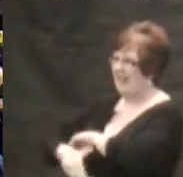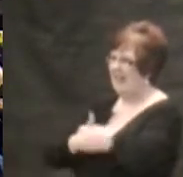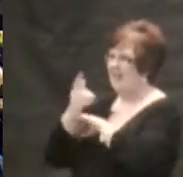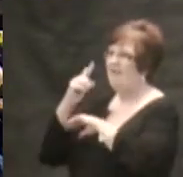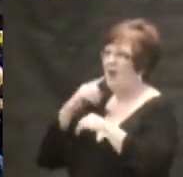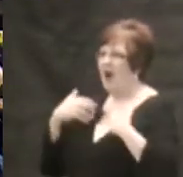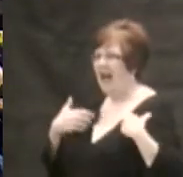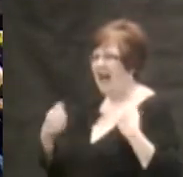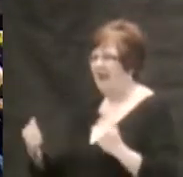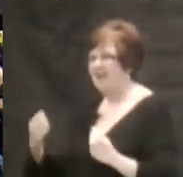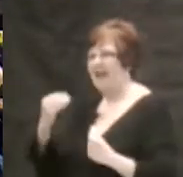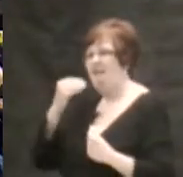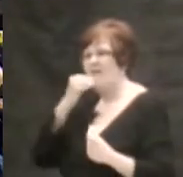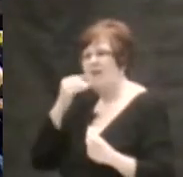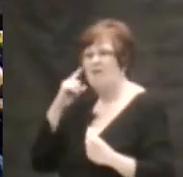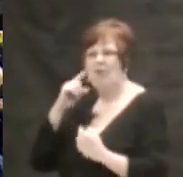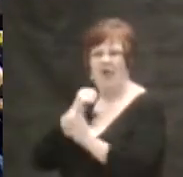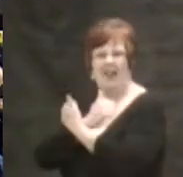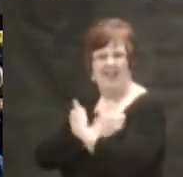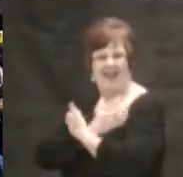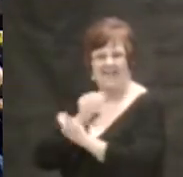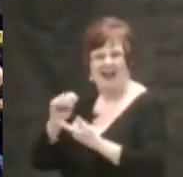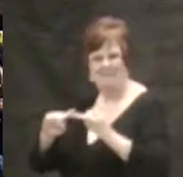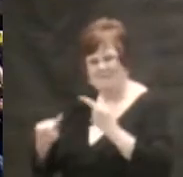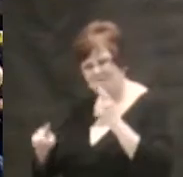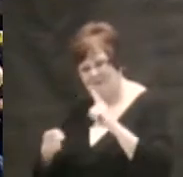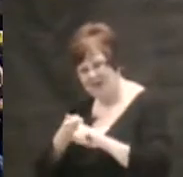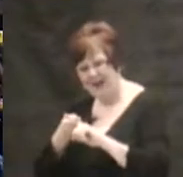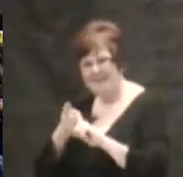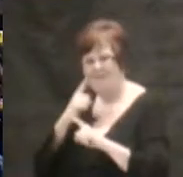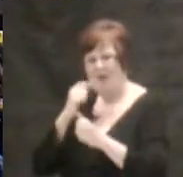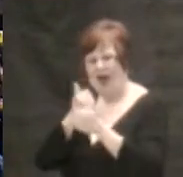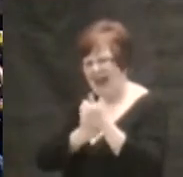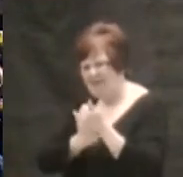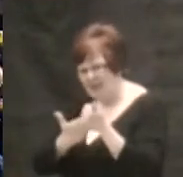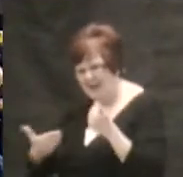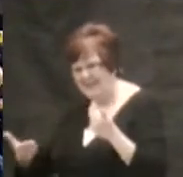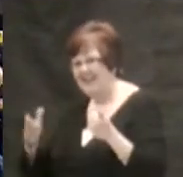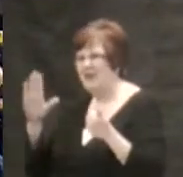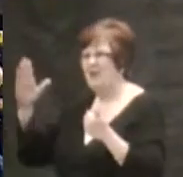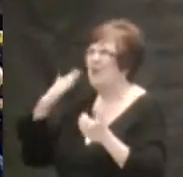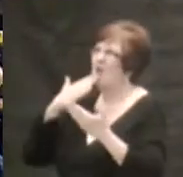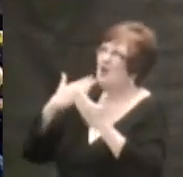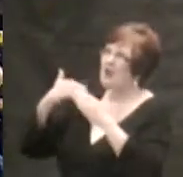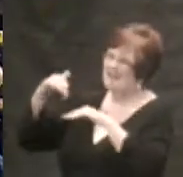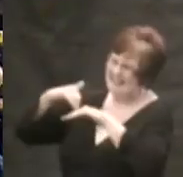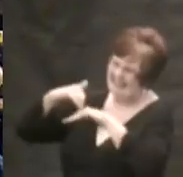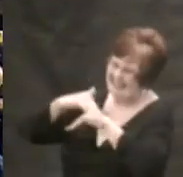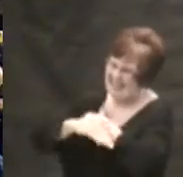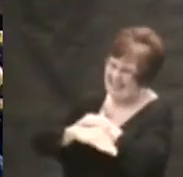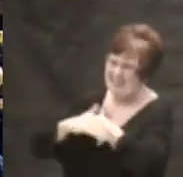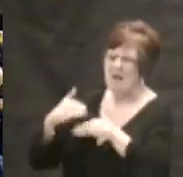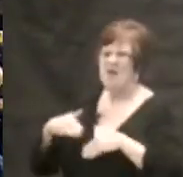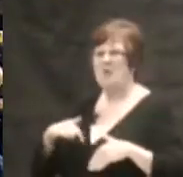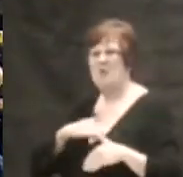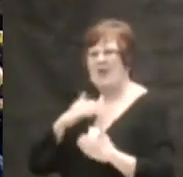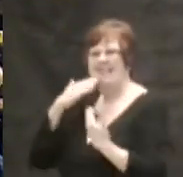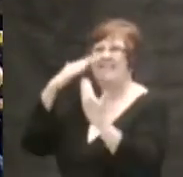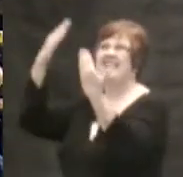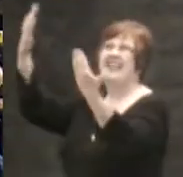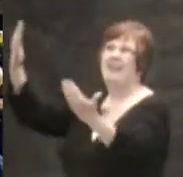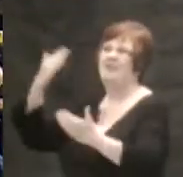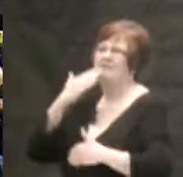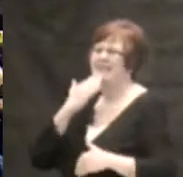for health and food, for love and friends, for everything your goodness sends, we thank you,